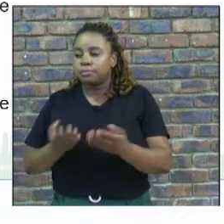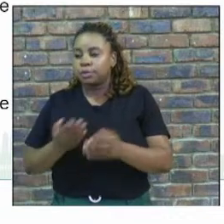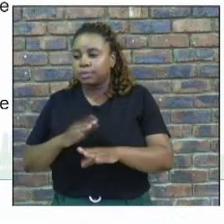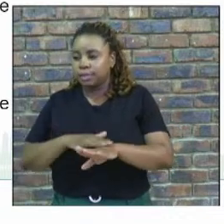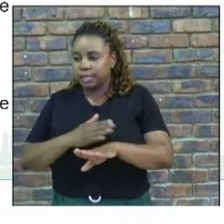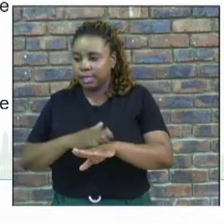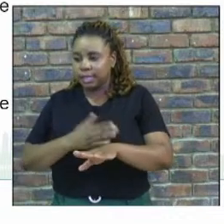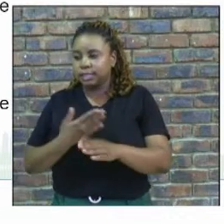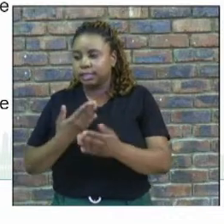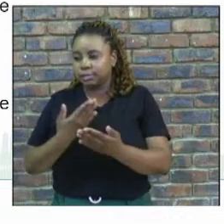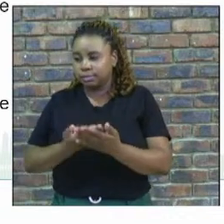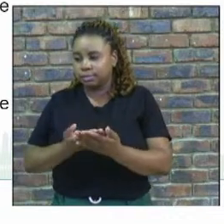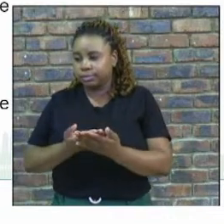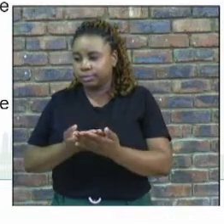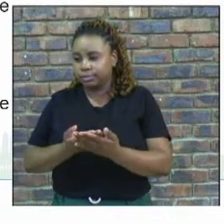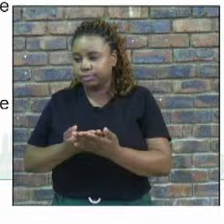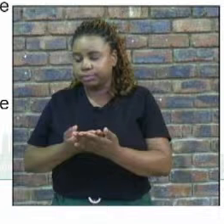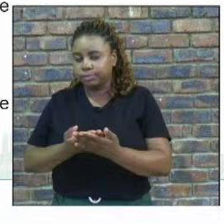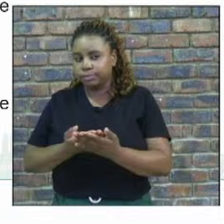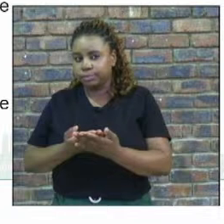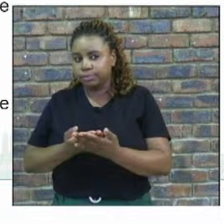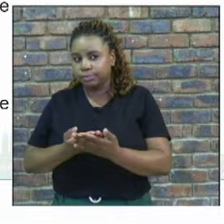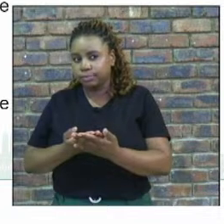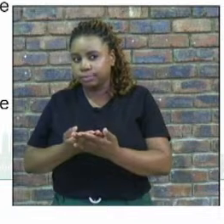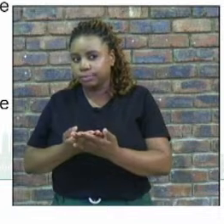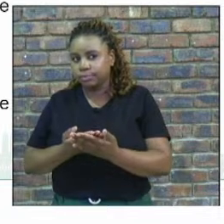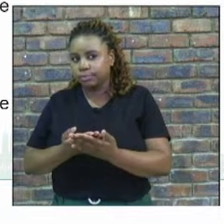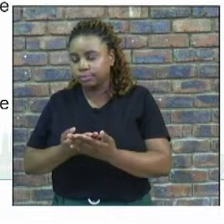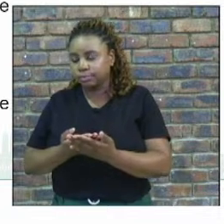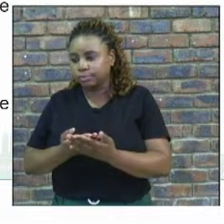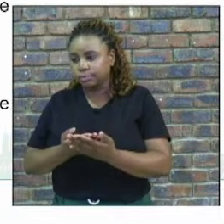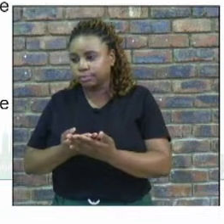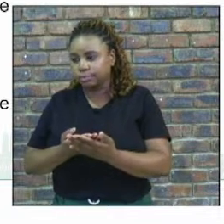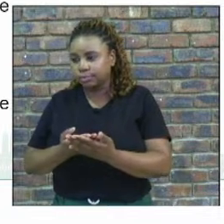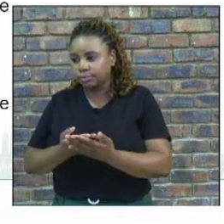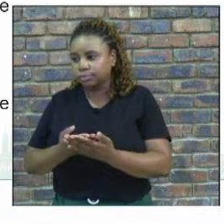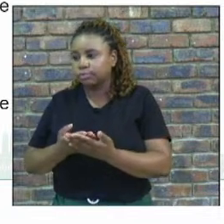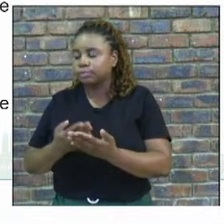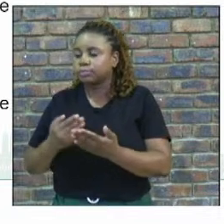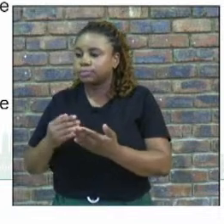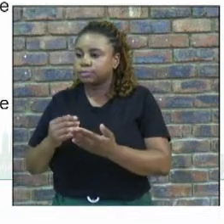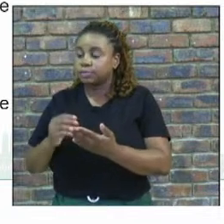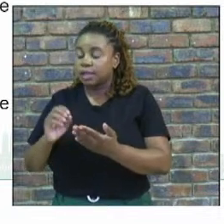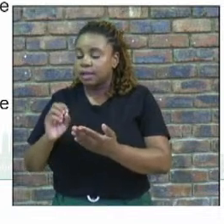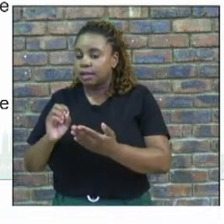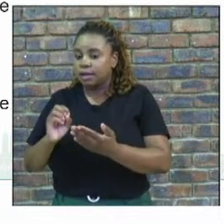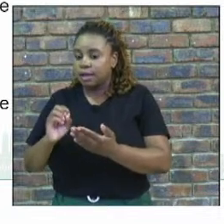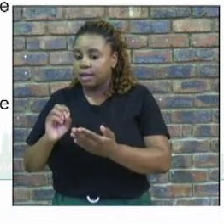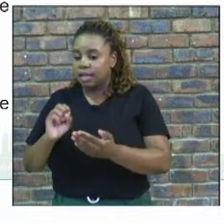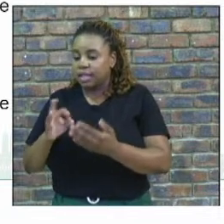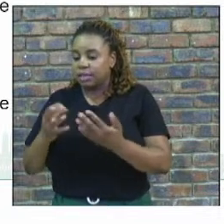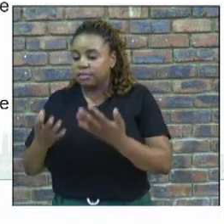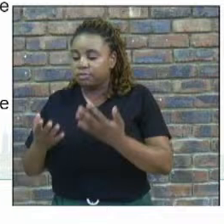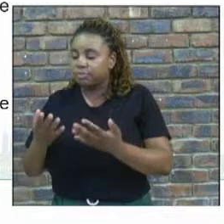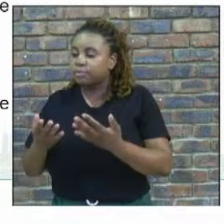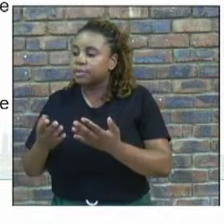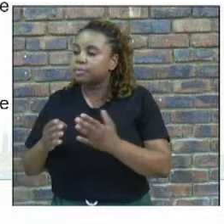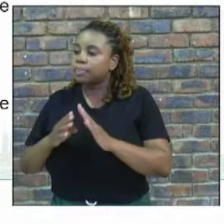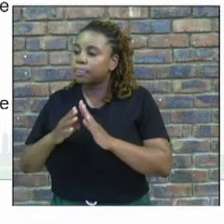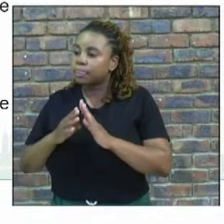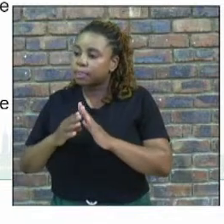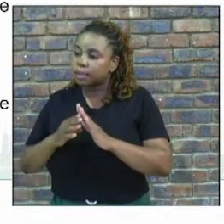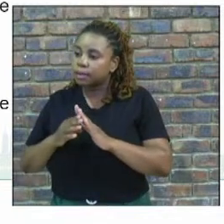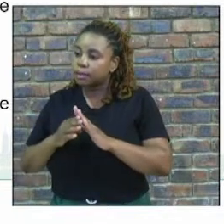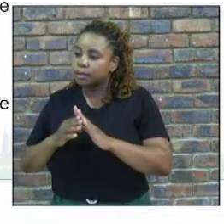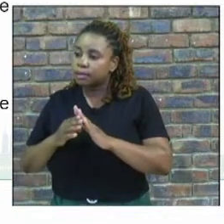a mechanism on how we will deal with those pending application if the bill